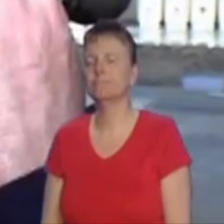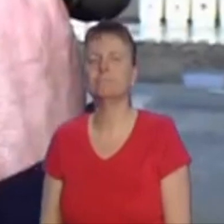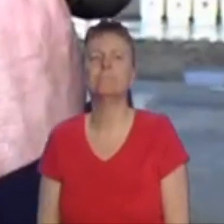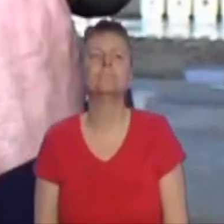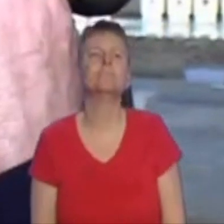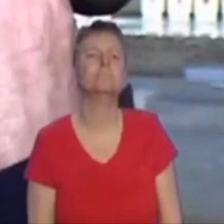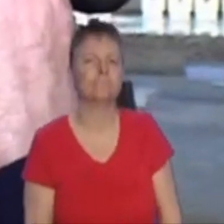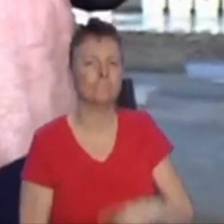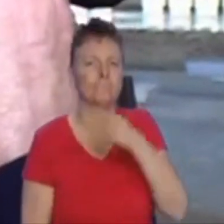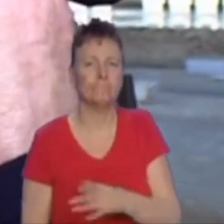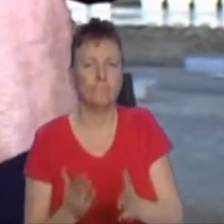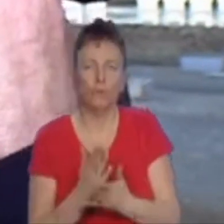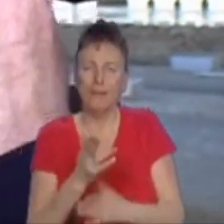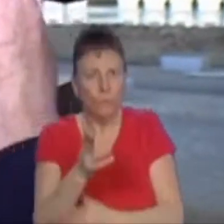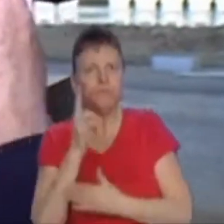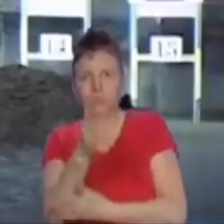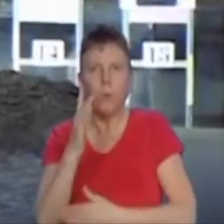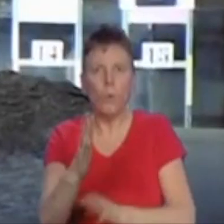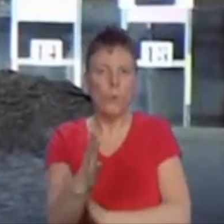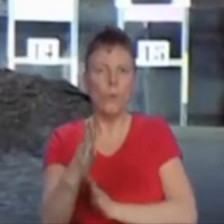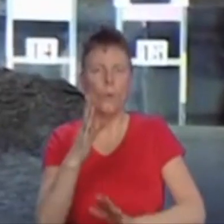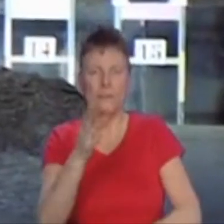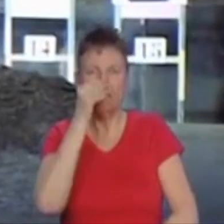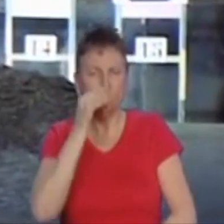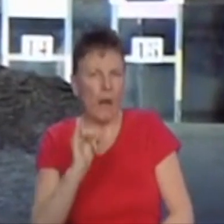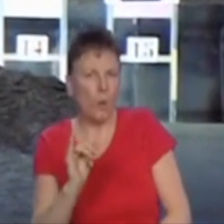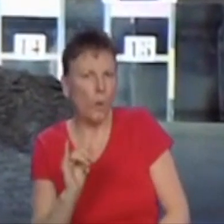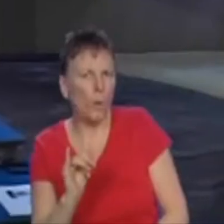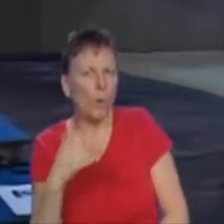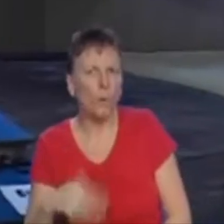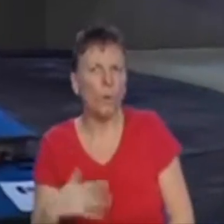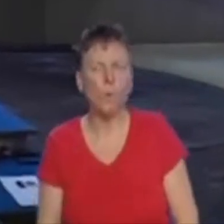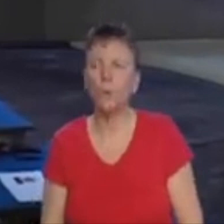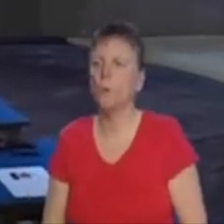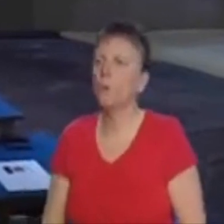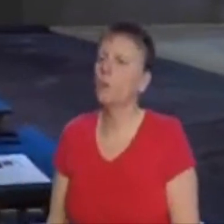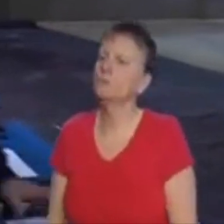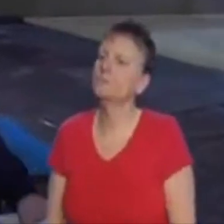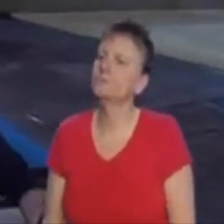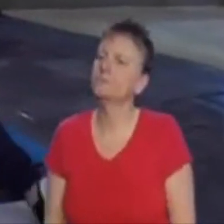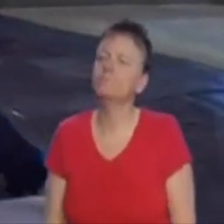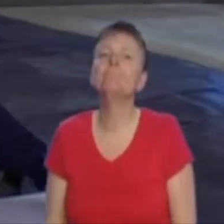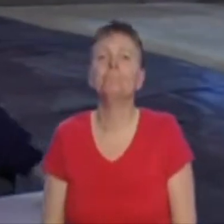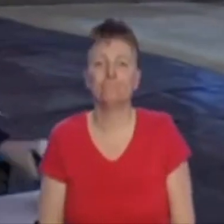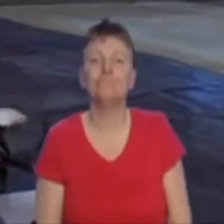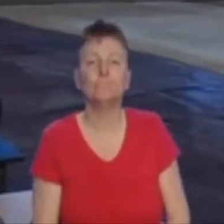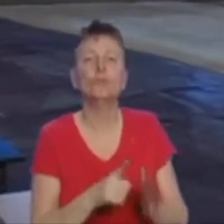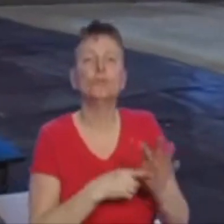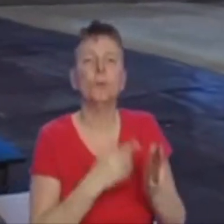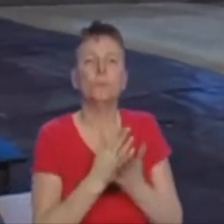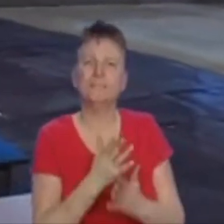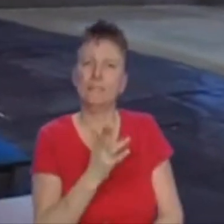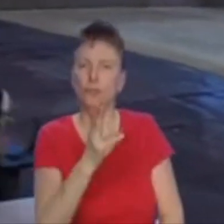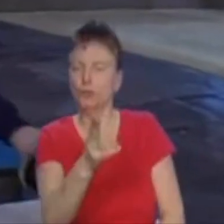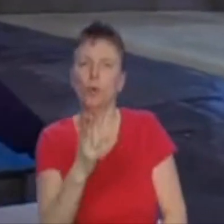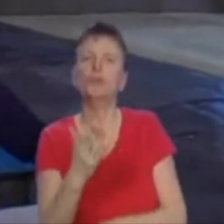It's got a real kickback and a smell as well. Ah, la Not dernière. good. Dernière attaque. Julian was taking his shots too early, so